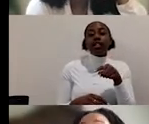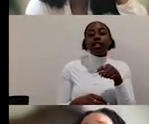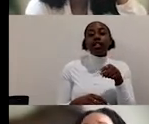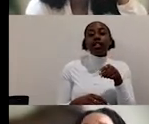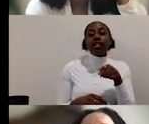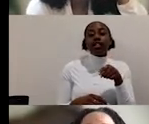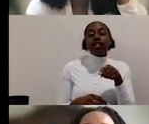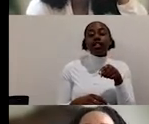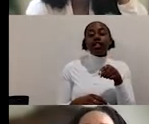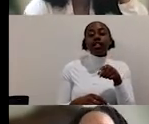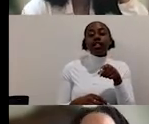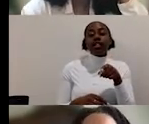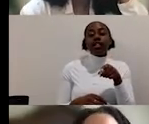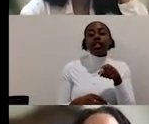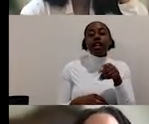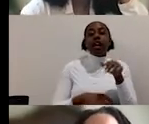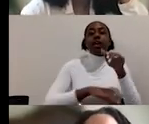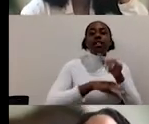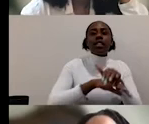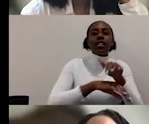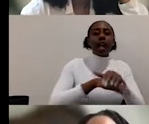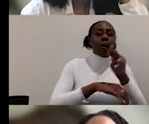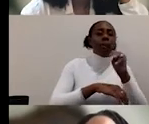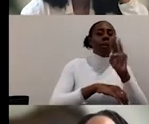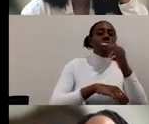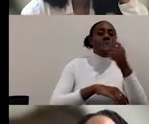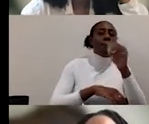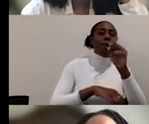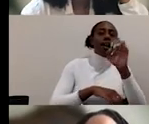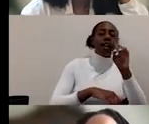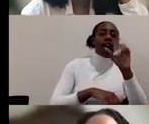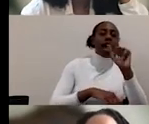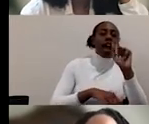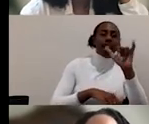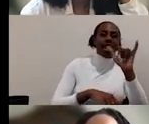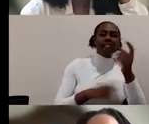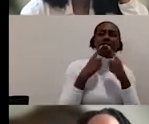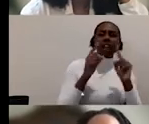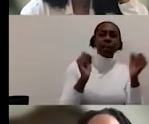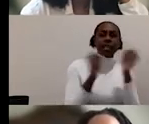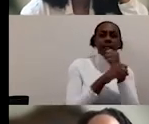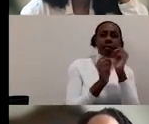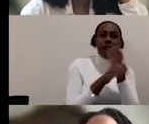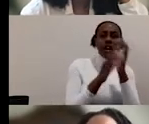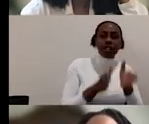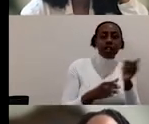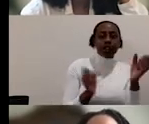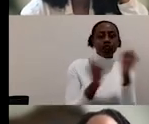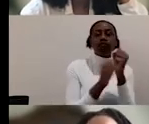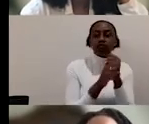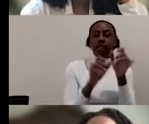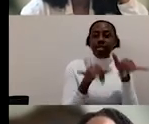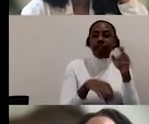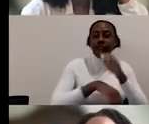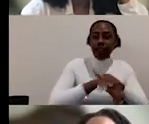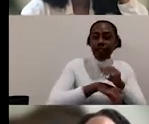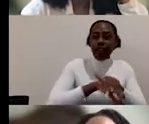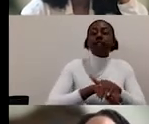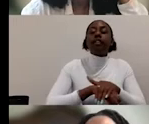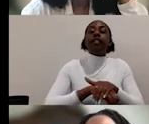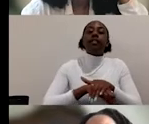were fighting and had the nation's attention. And so the folks who broke in planned to destroy any draft